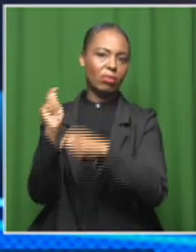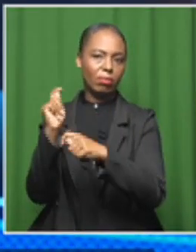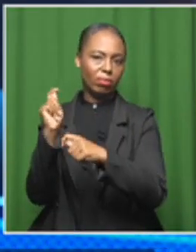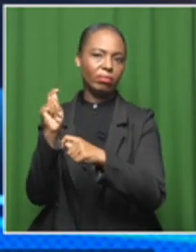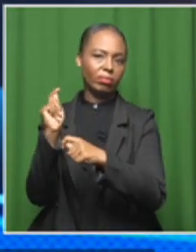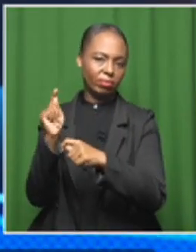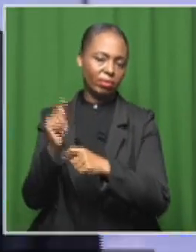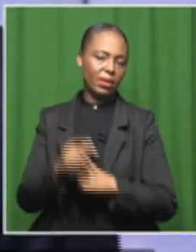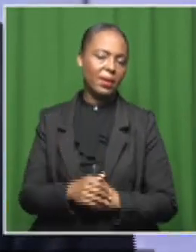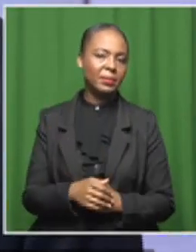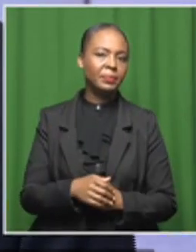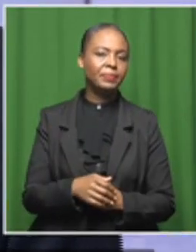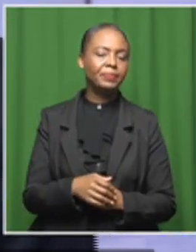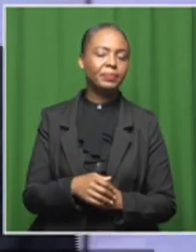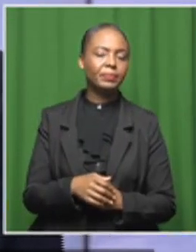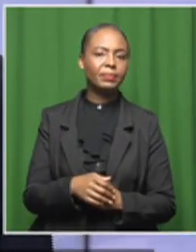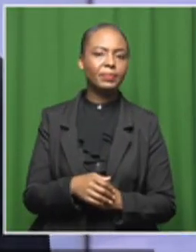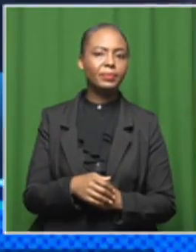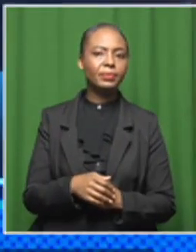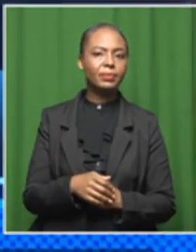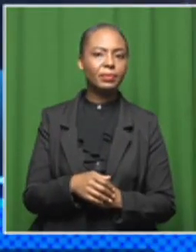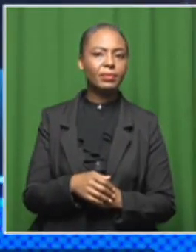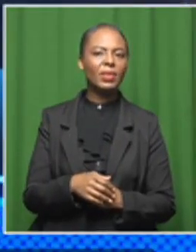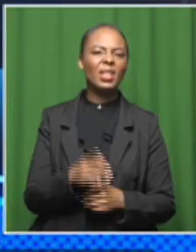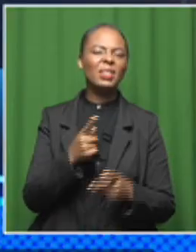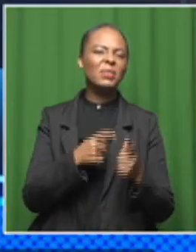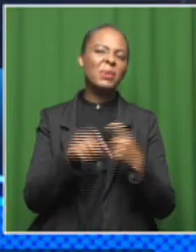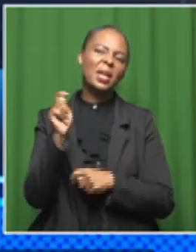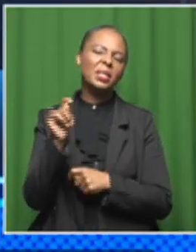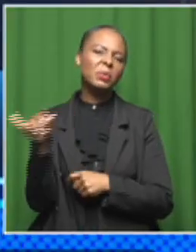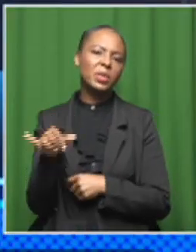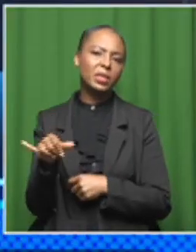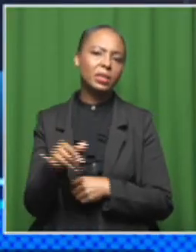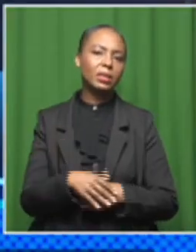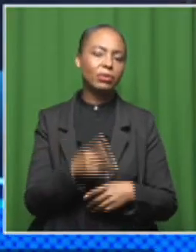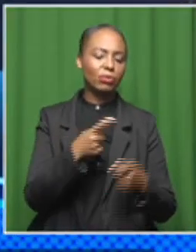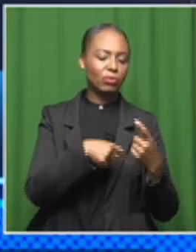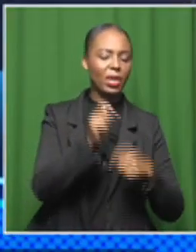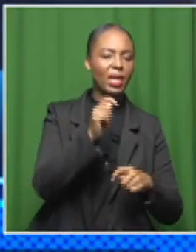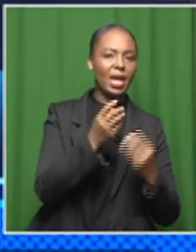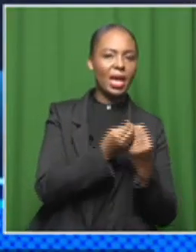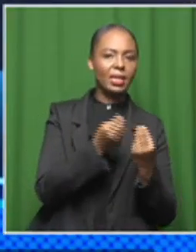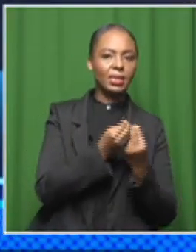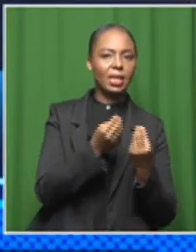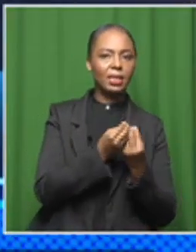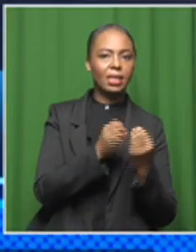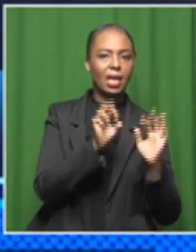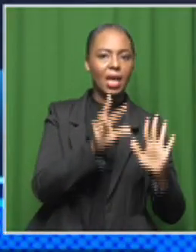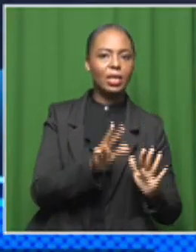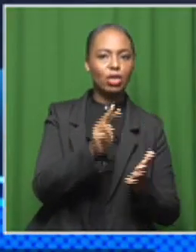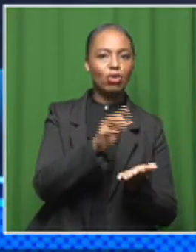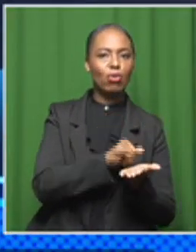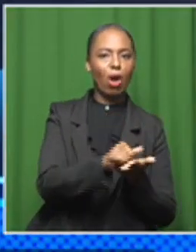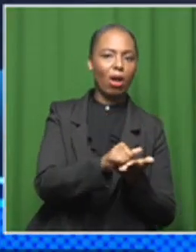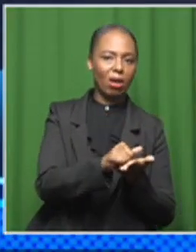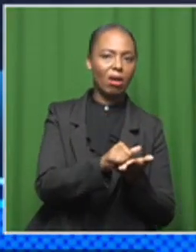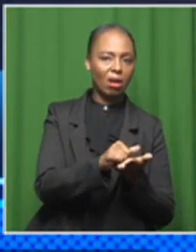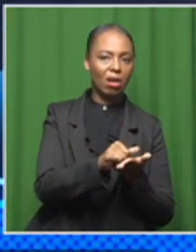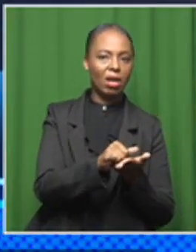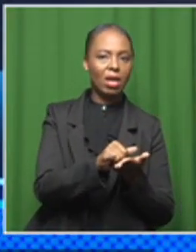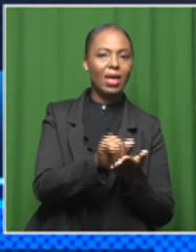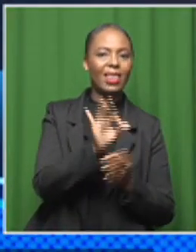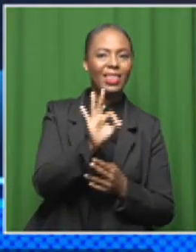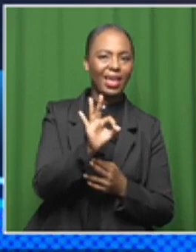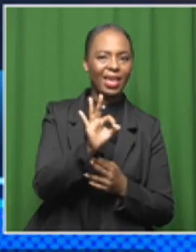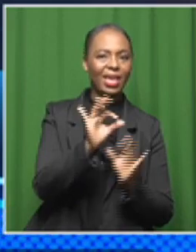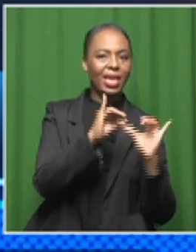of... What assets do you trade? I trade 8 assets. I trade the New York, the 8 indices, 3